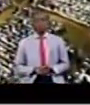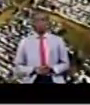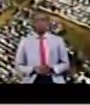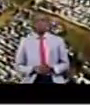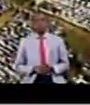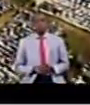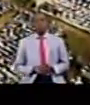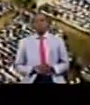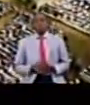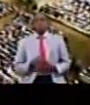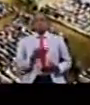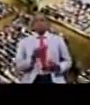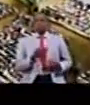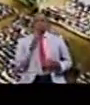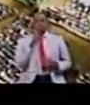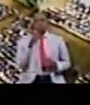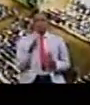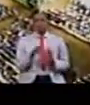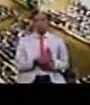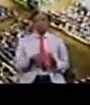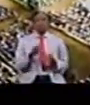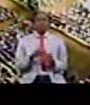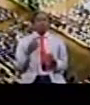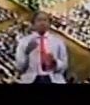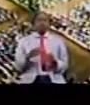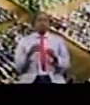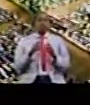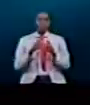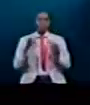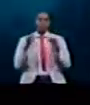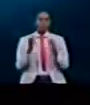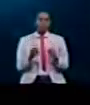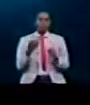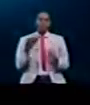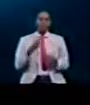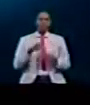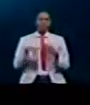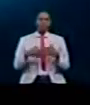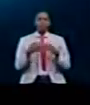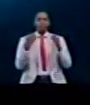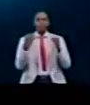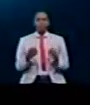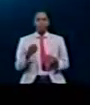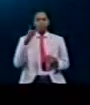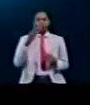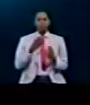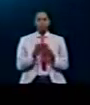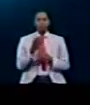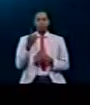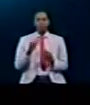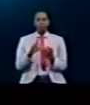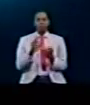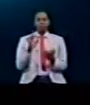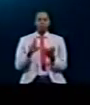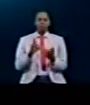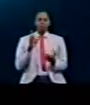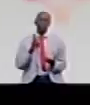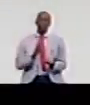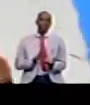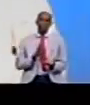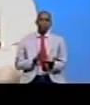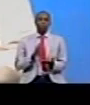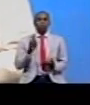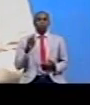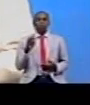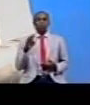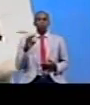What I mean is that divorce and remarry is a sin rather. So, but at the same time, they don't also want to divorce and remain